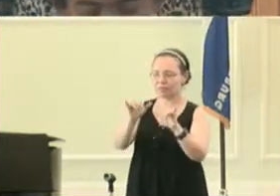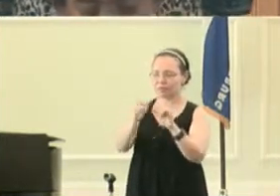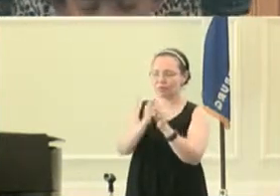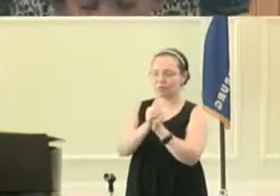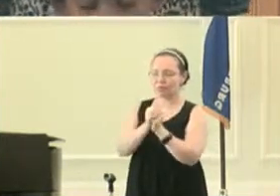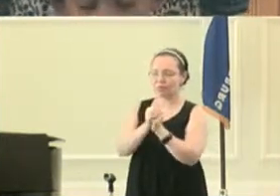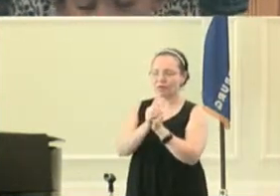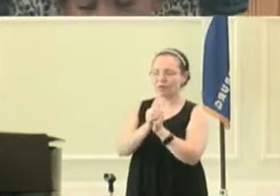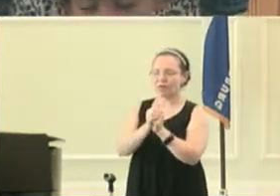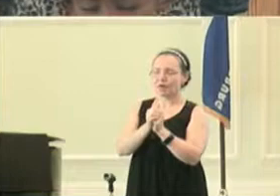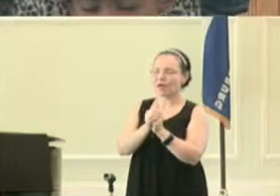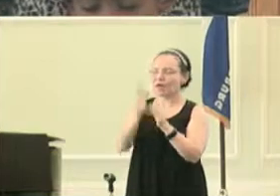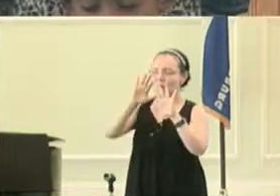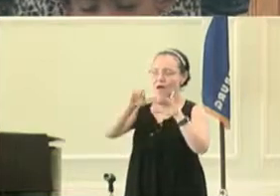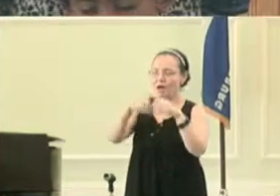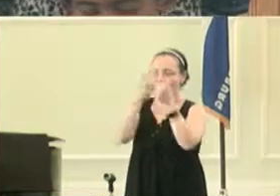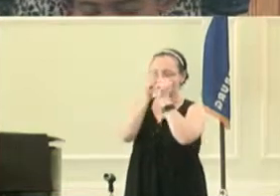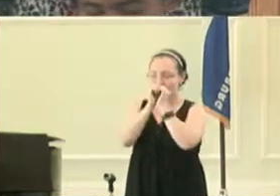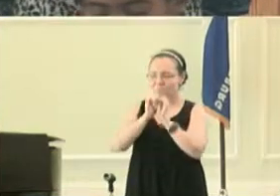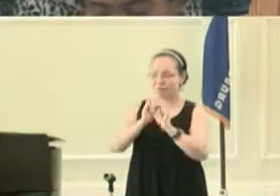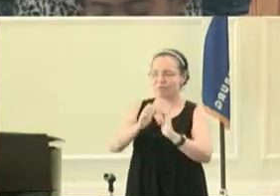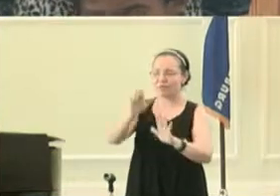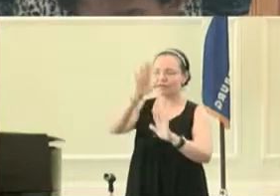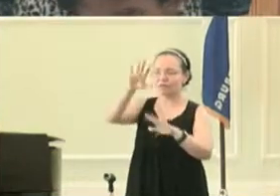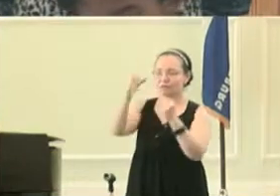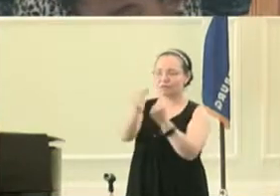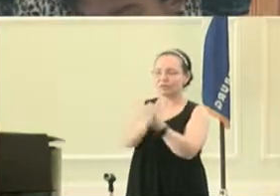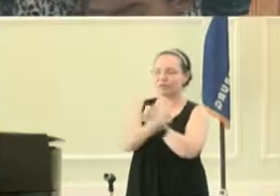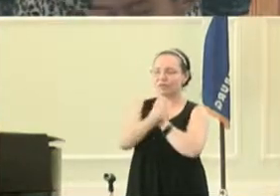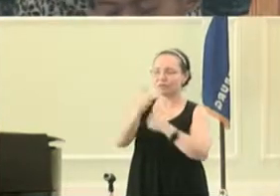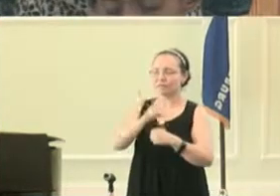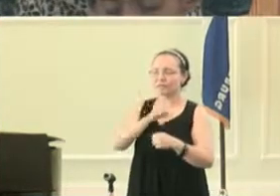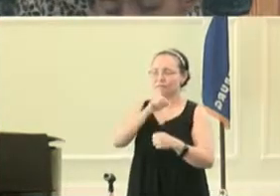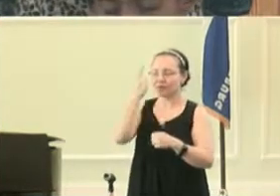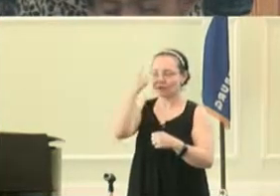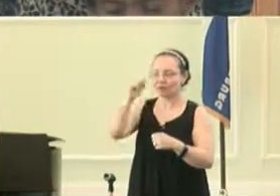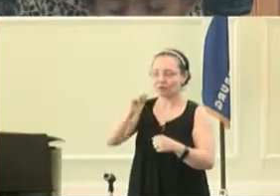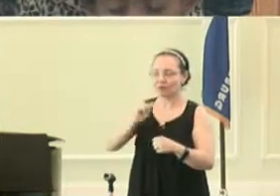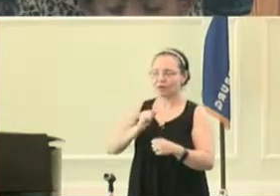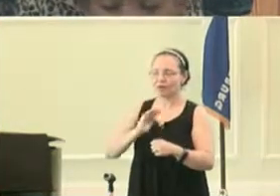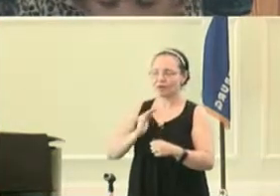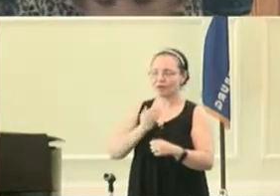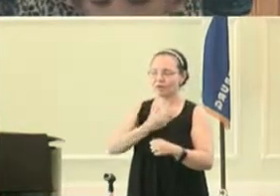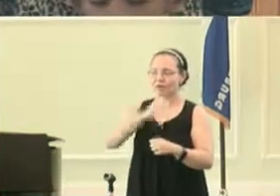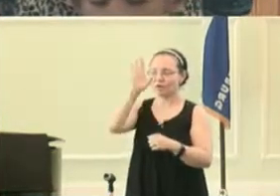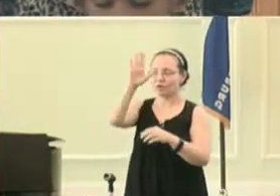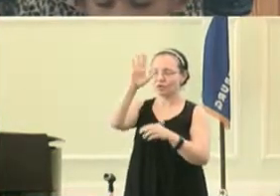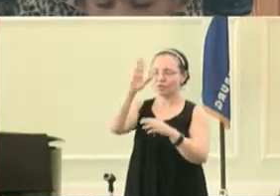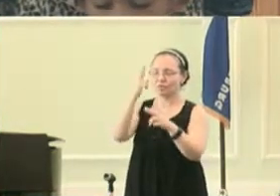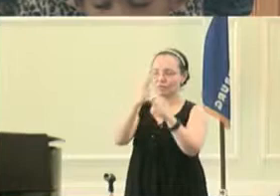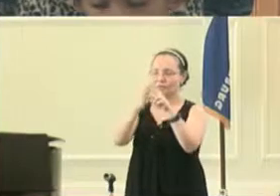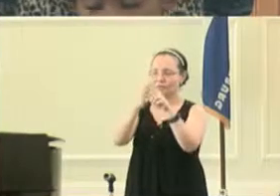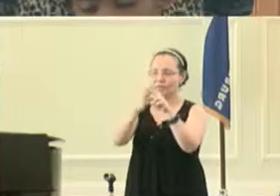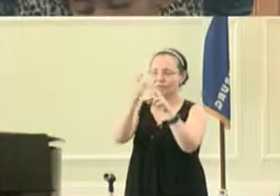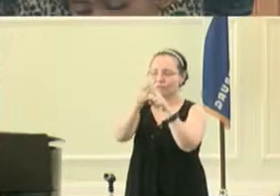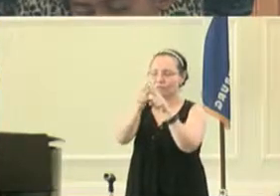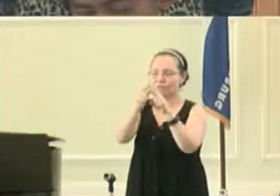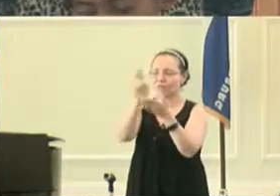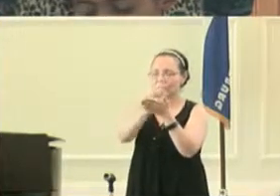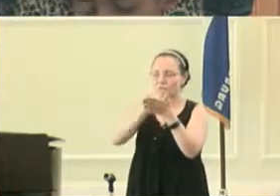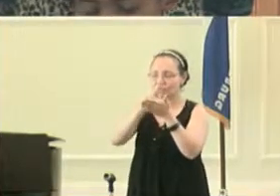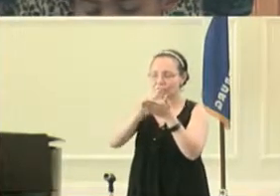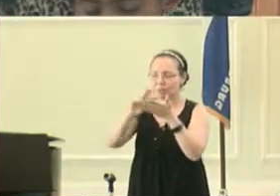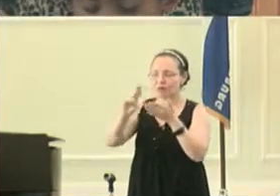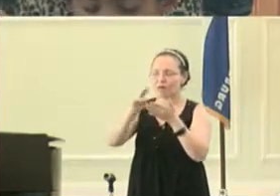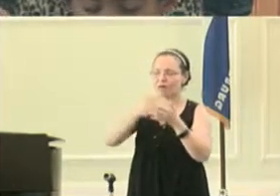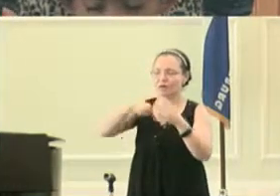your faithfulness, mercy, and compassion. Your name is holy, your word is holy, and we can only praise